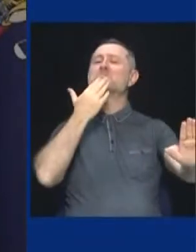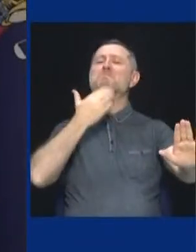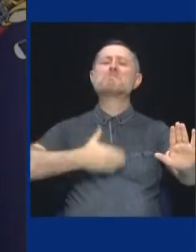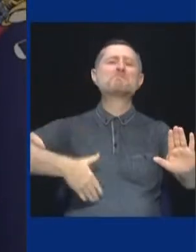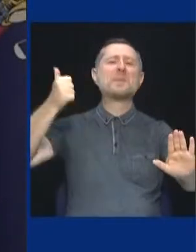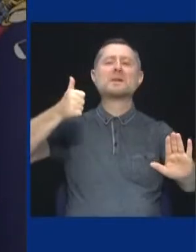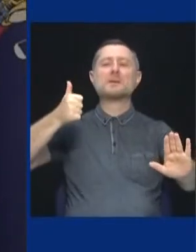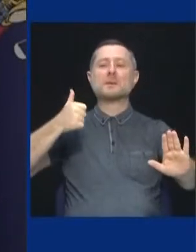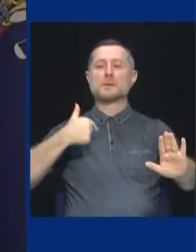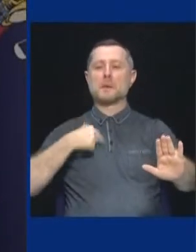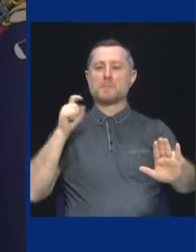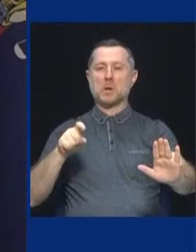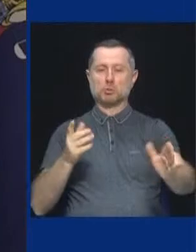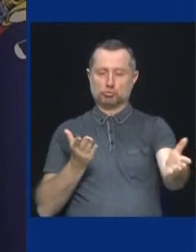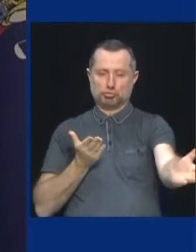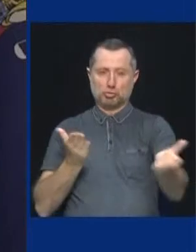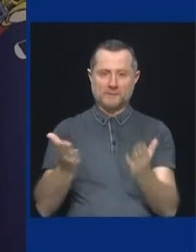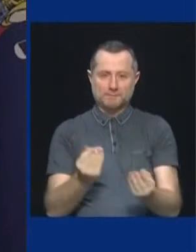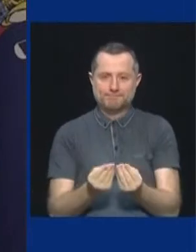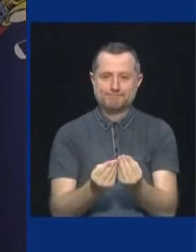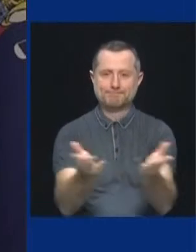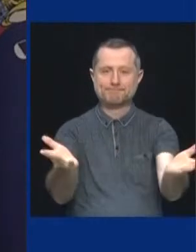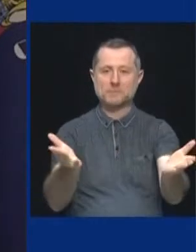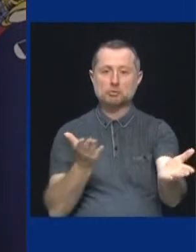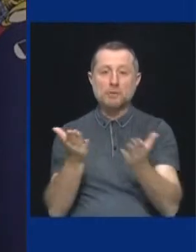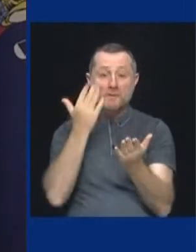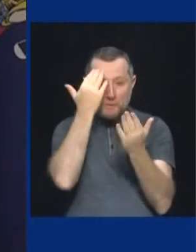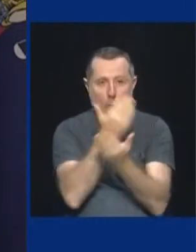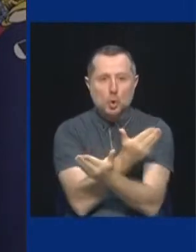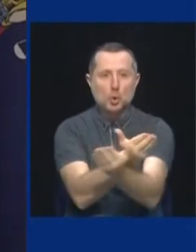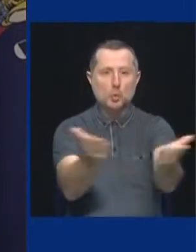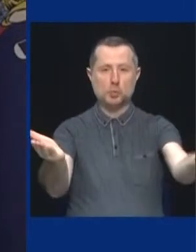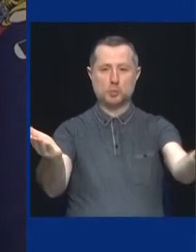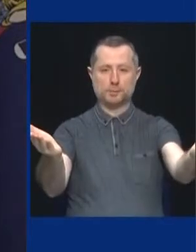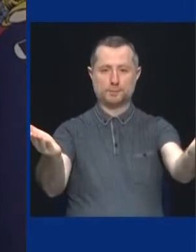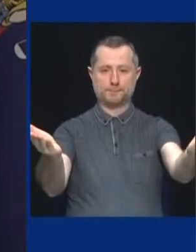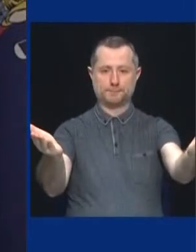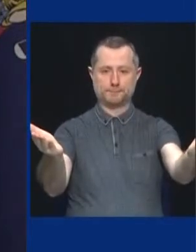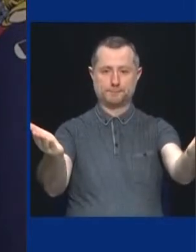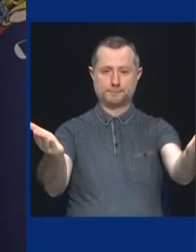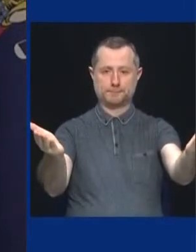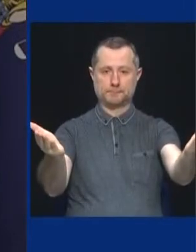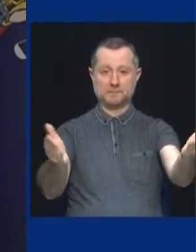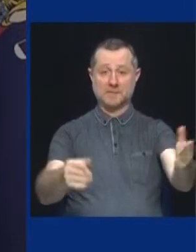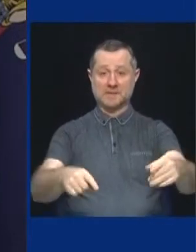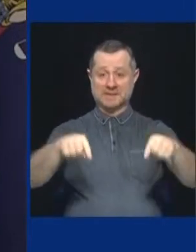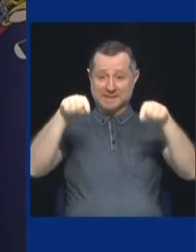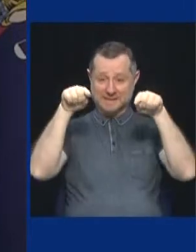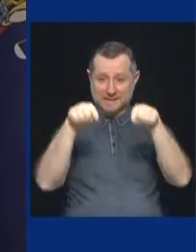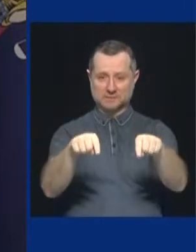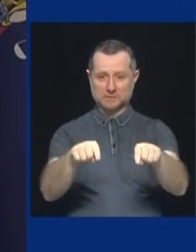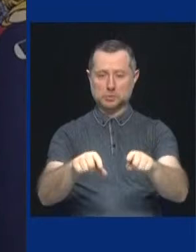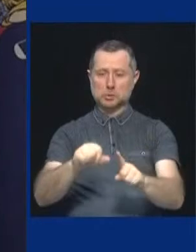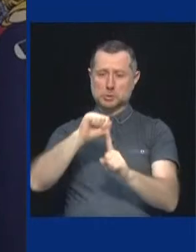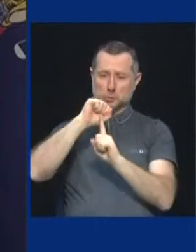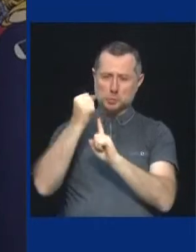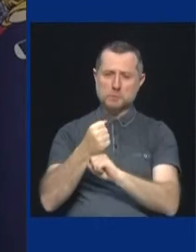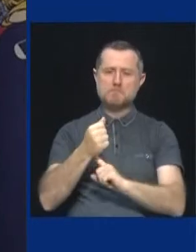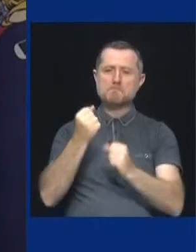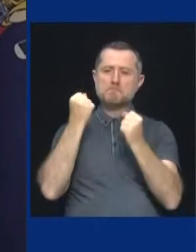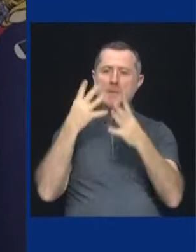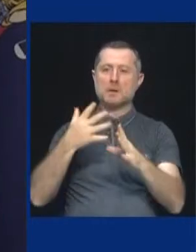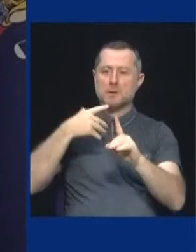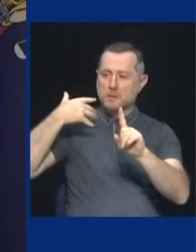This situation, by its current trajectory, will generate months of political